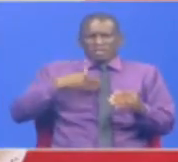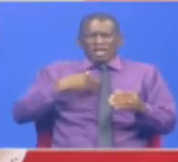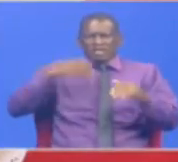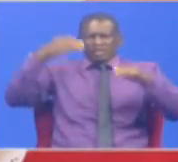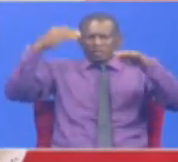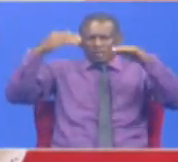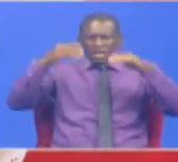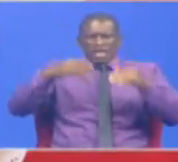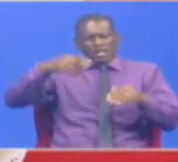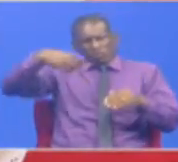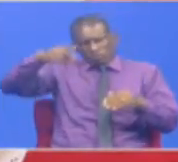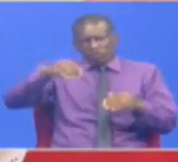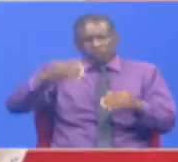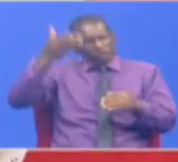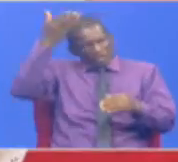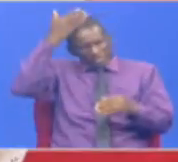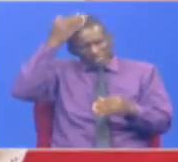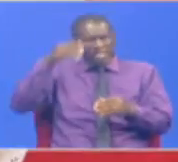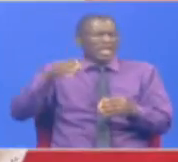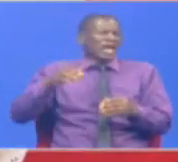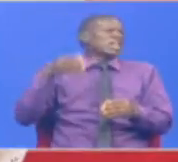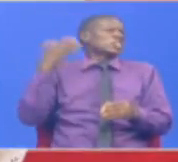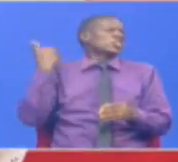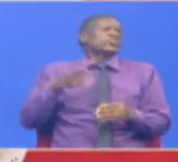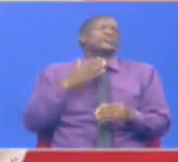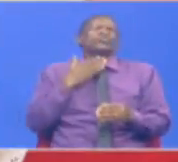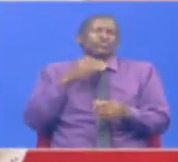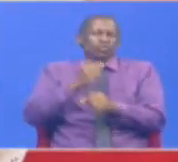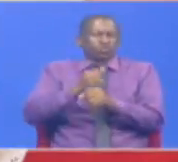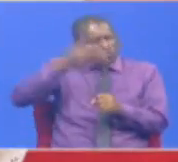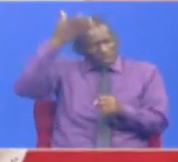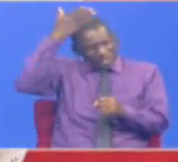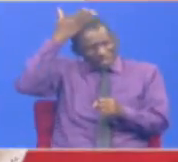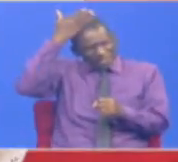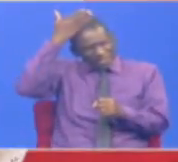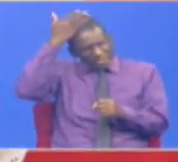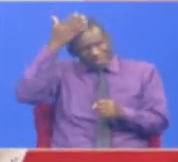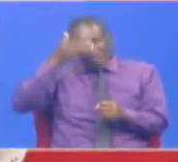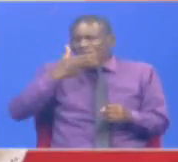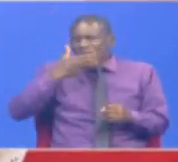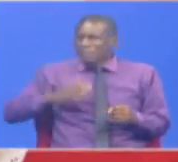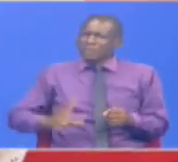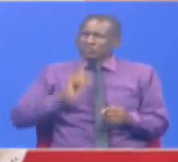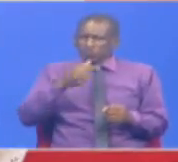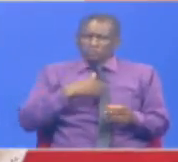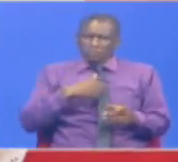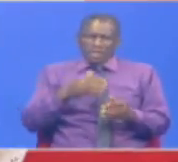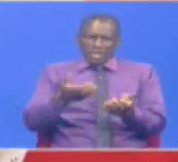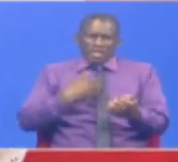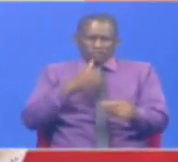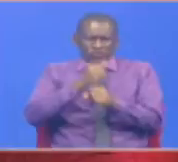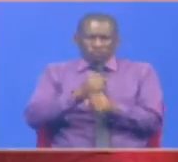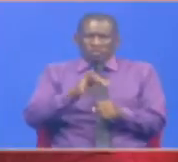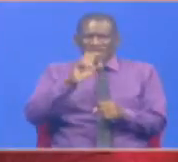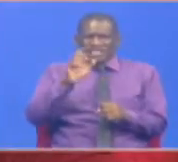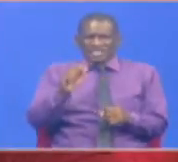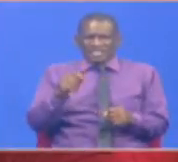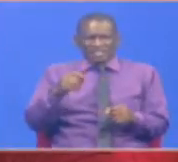so I didn't want to take nursing. So they told me you have to do IT because everyone is doing IT. In